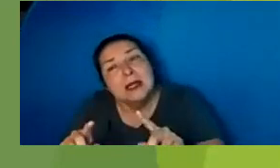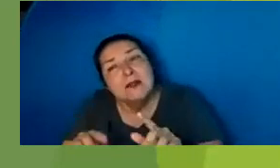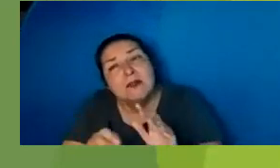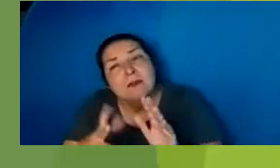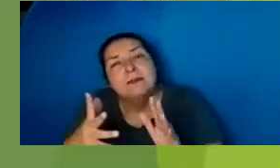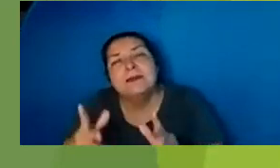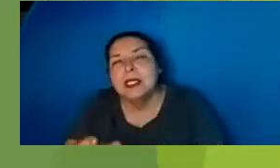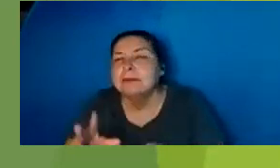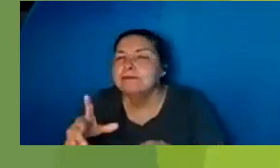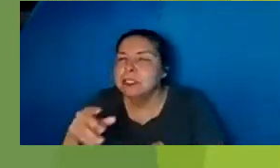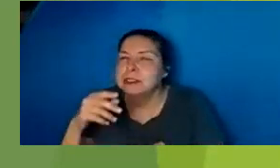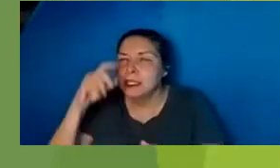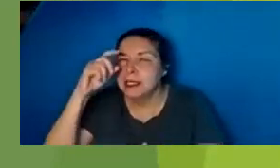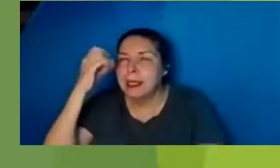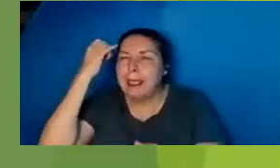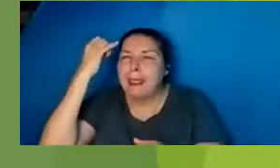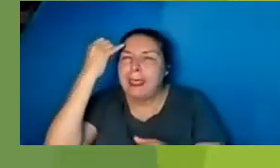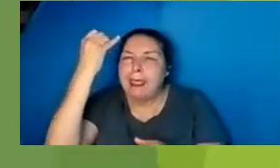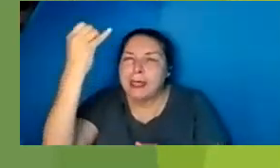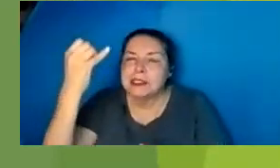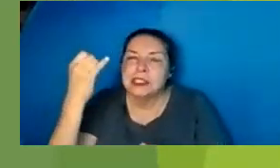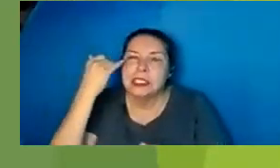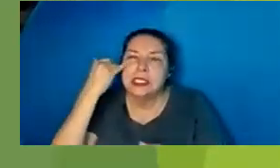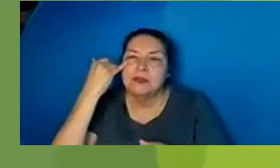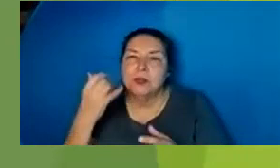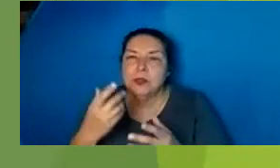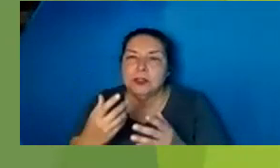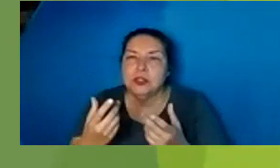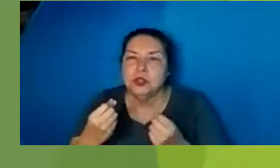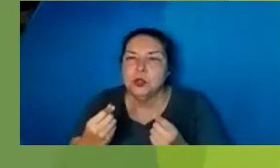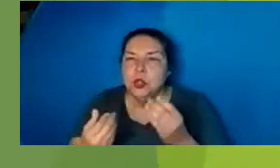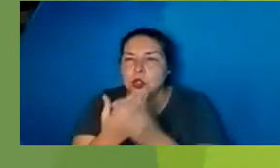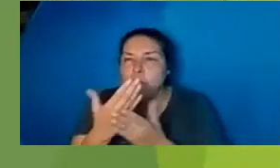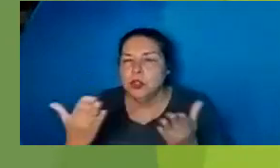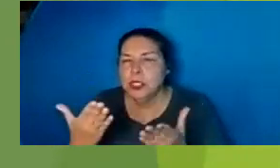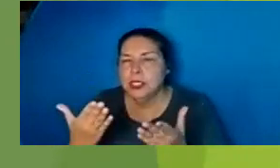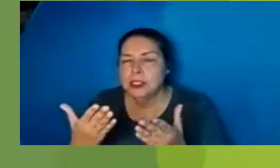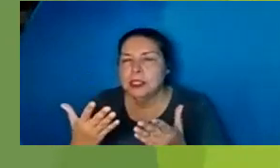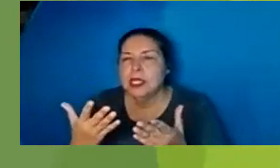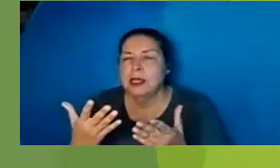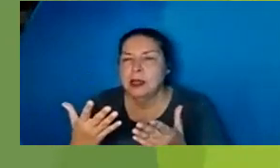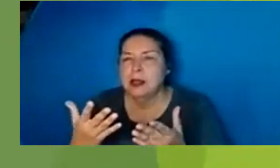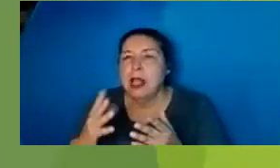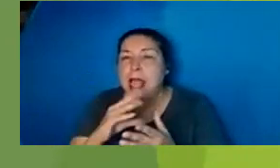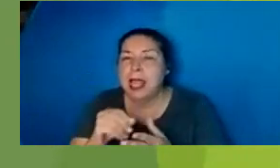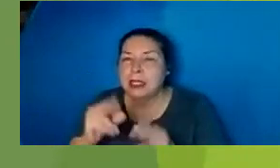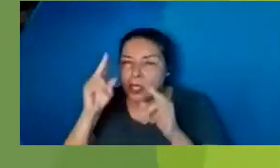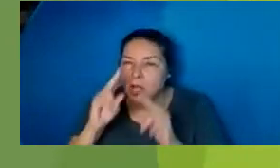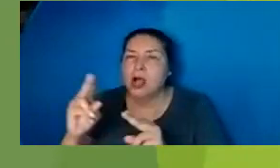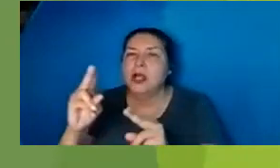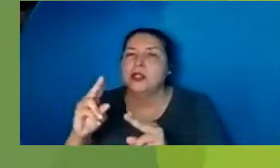approach to things and join the society for the admiration and veneration of traffic lights.